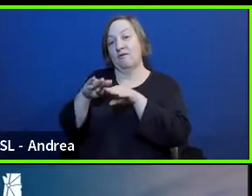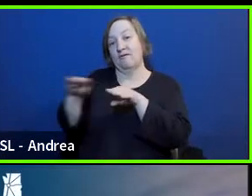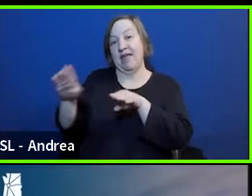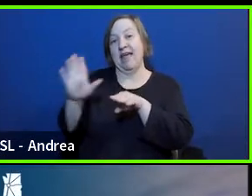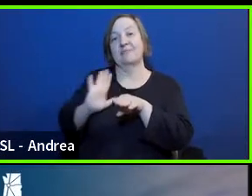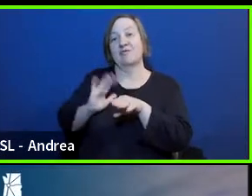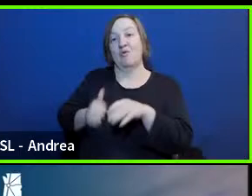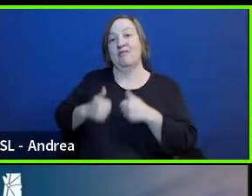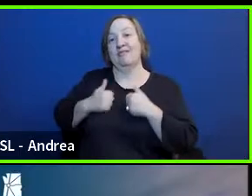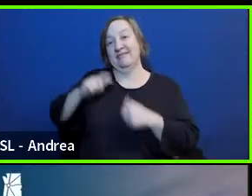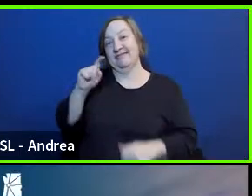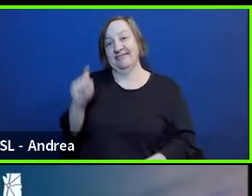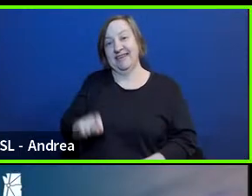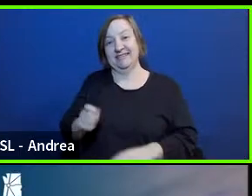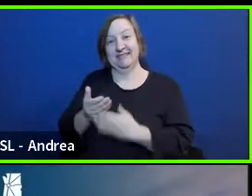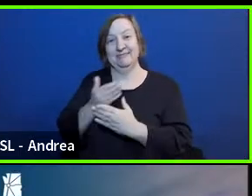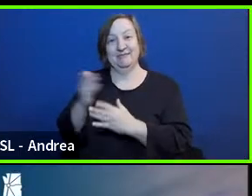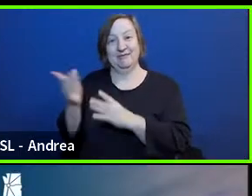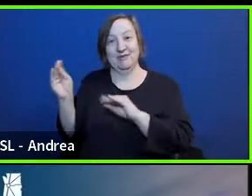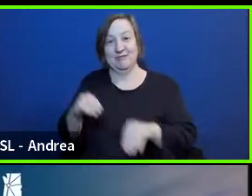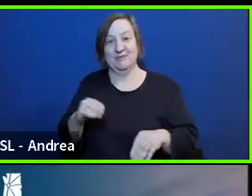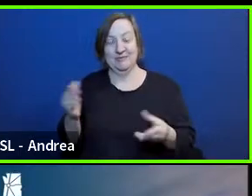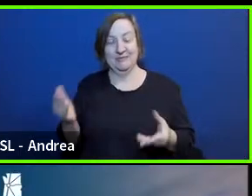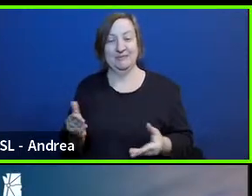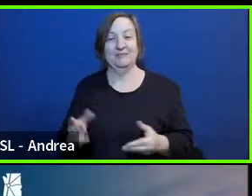Texas before coming here,